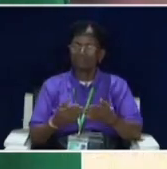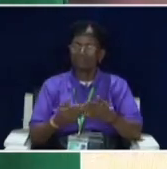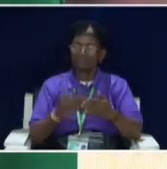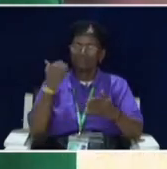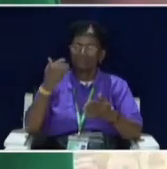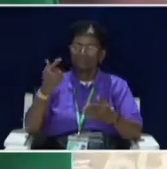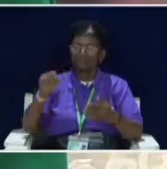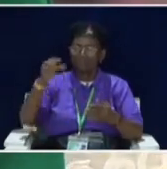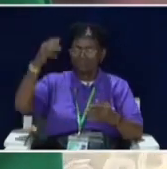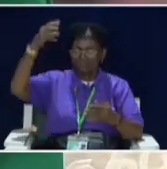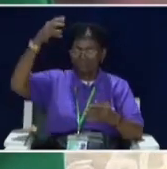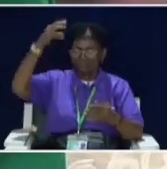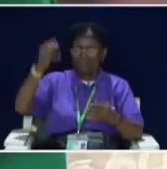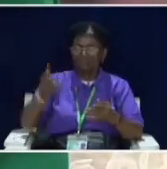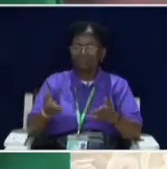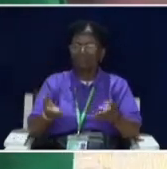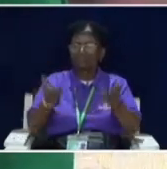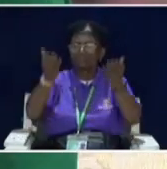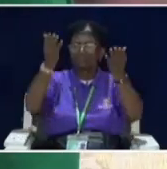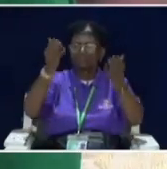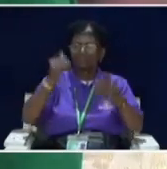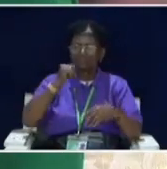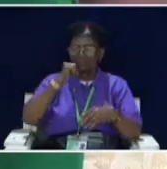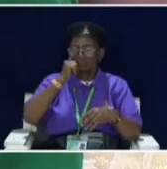sun rises tomorrow. Kí òòrùn tó yọ lọ́la.